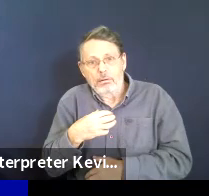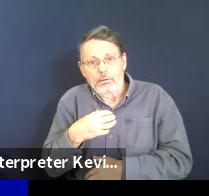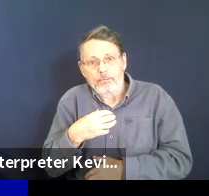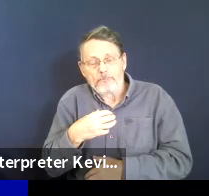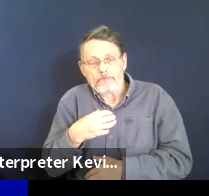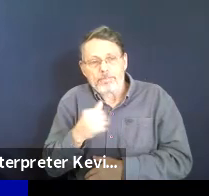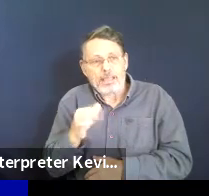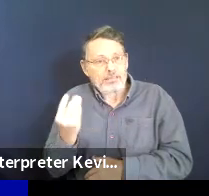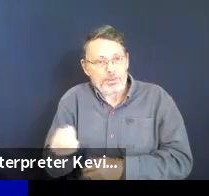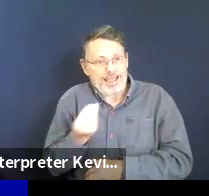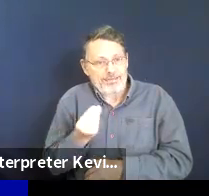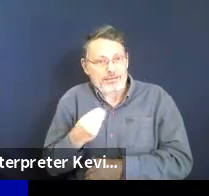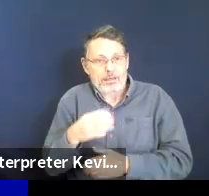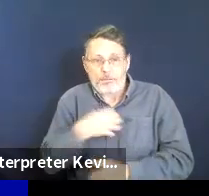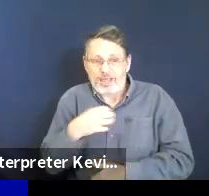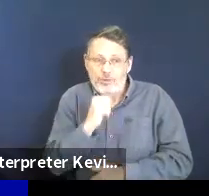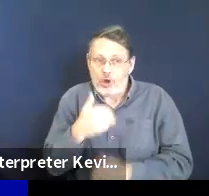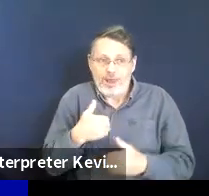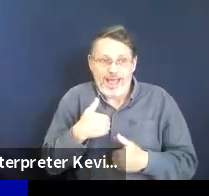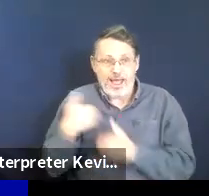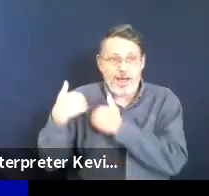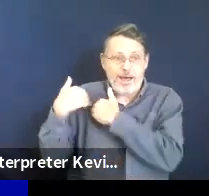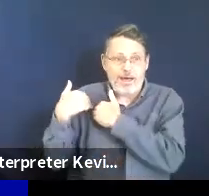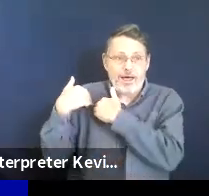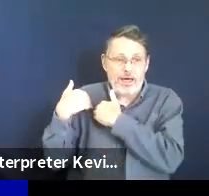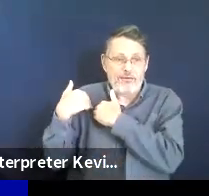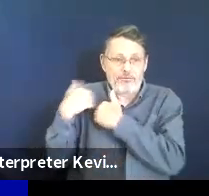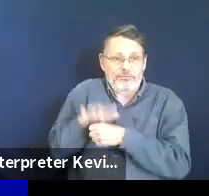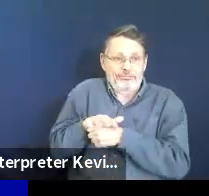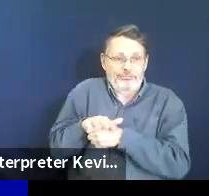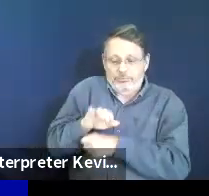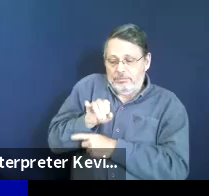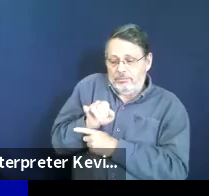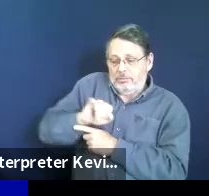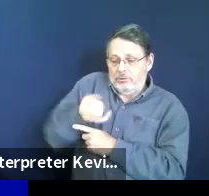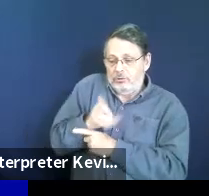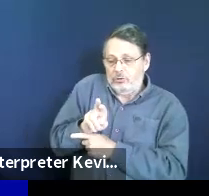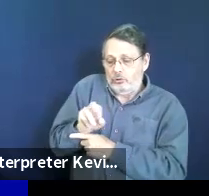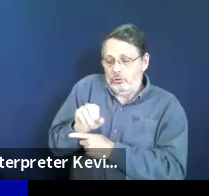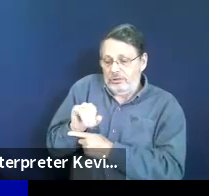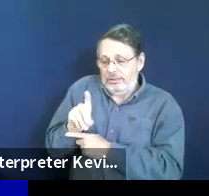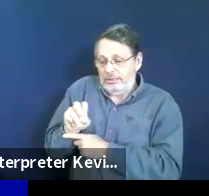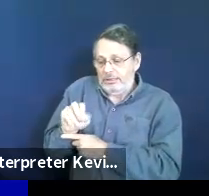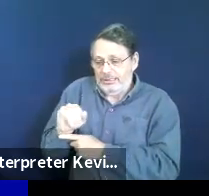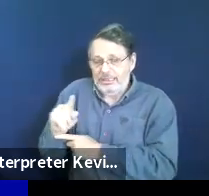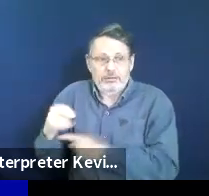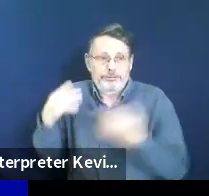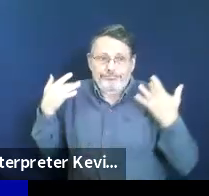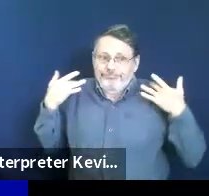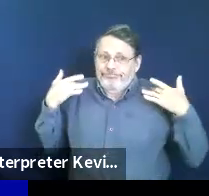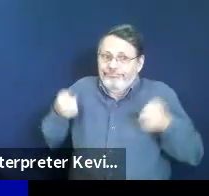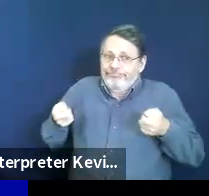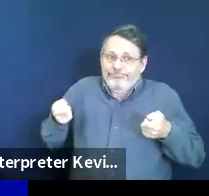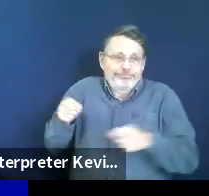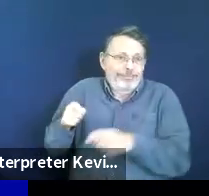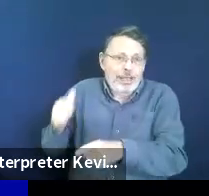and we did not have jurisdiction under 504 because the doctor did not bill Medicaid, we would refer